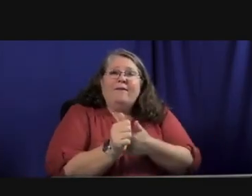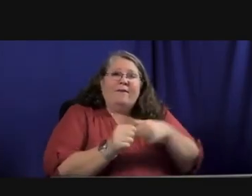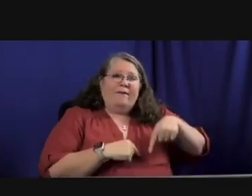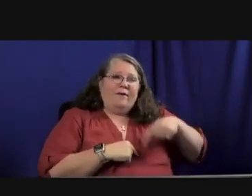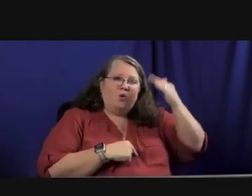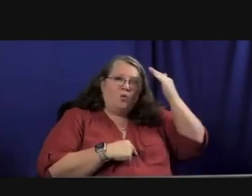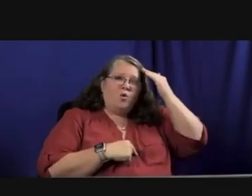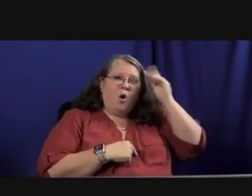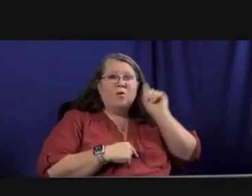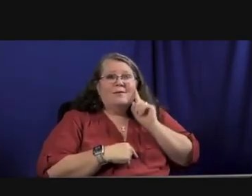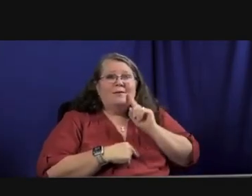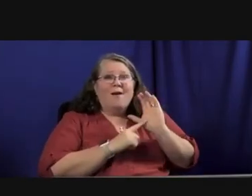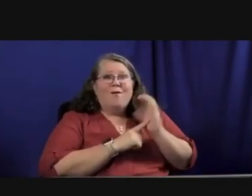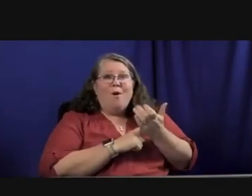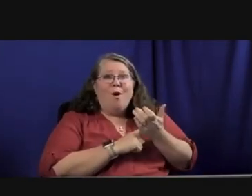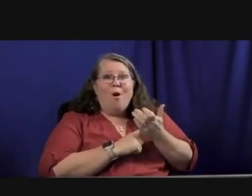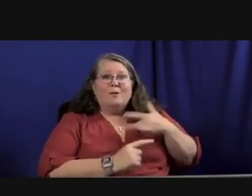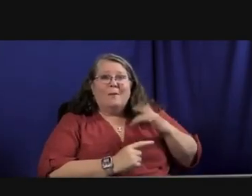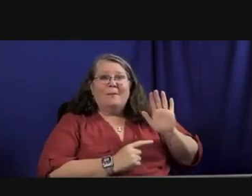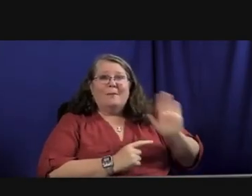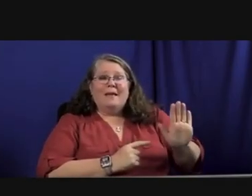not formal, but